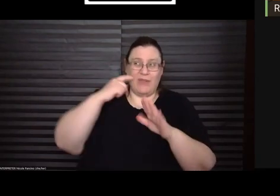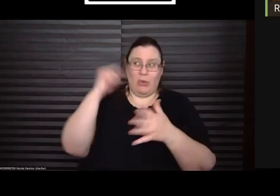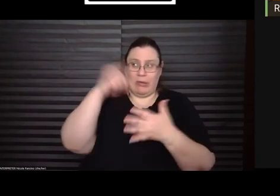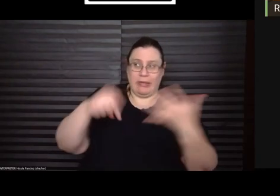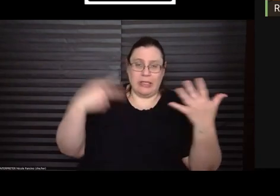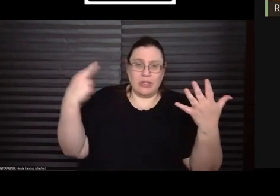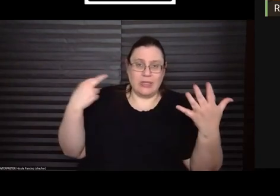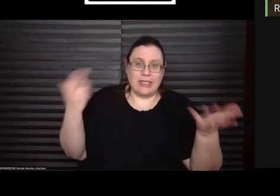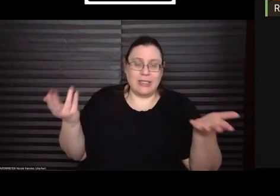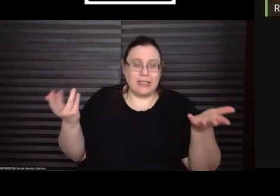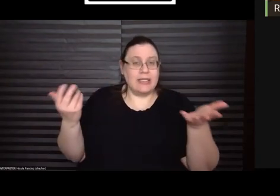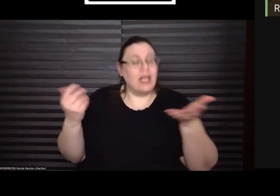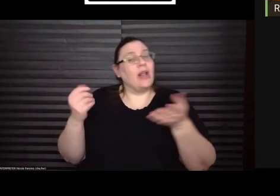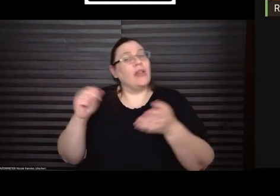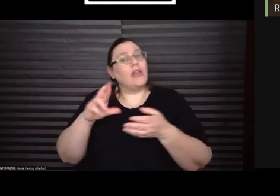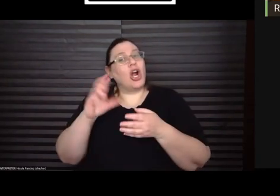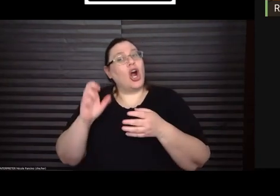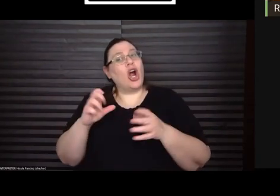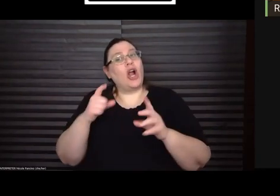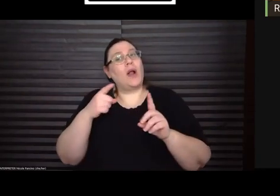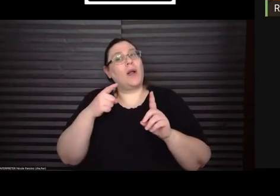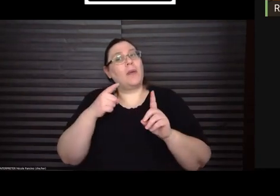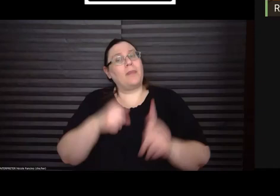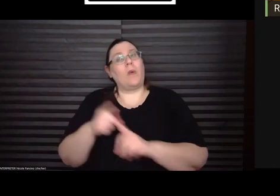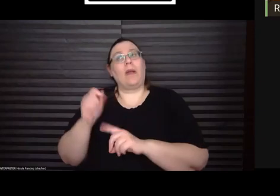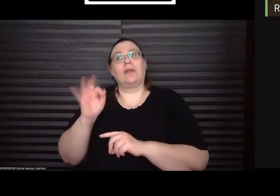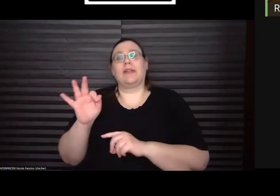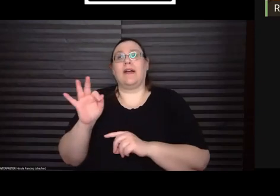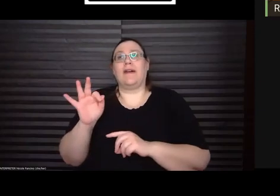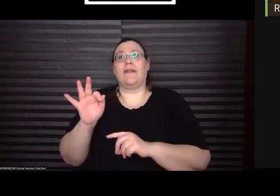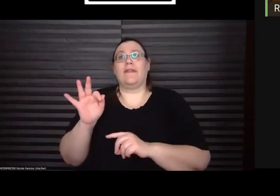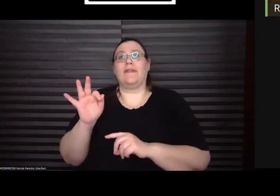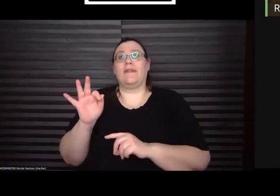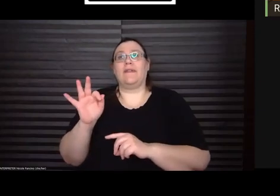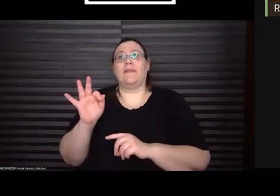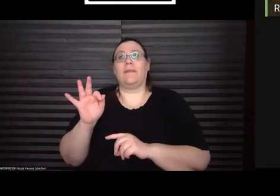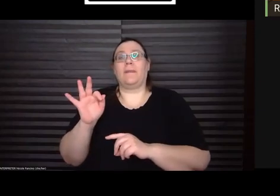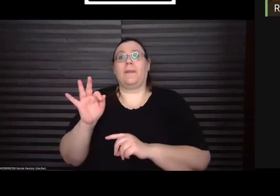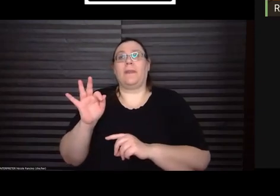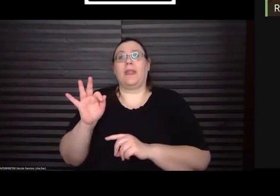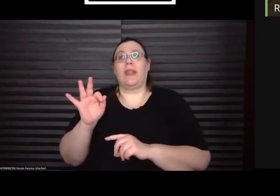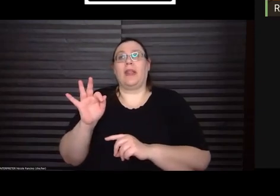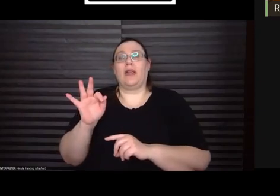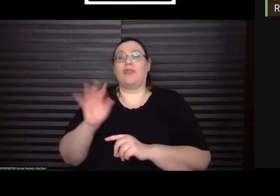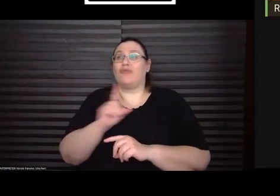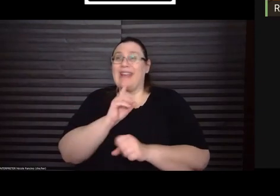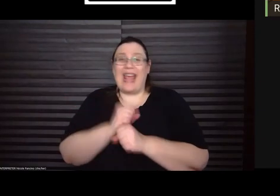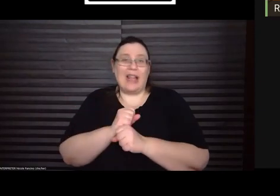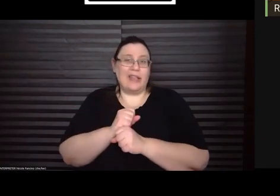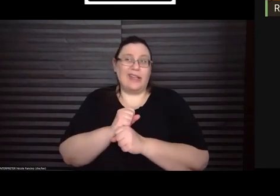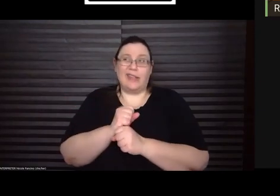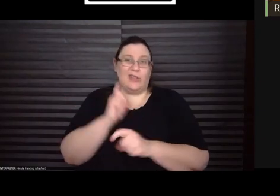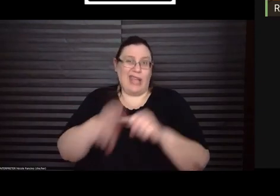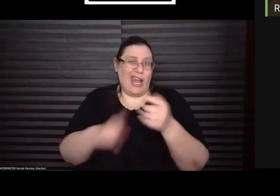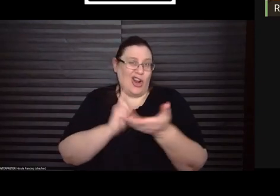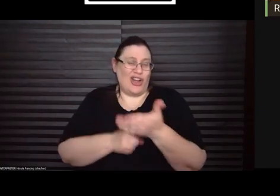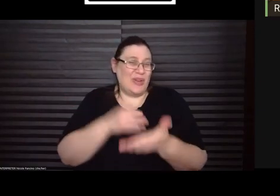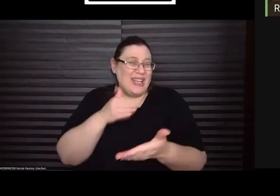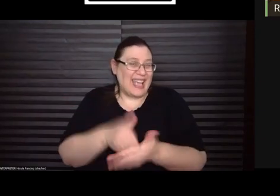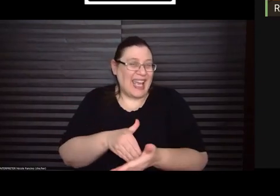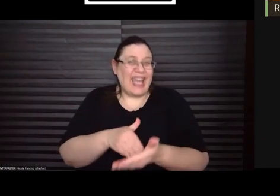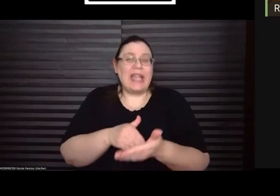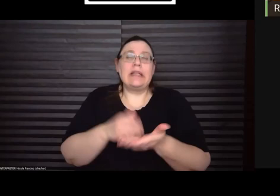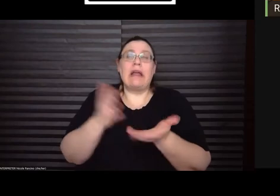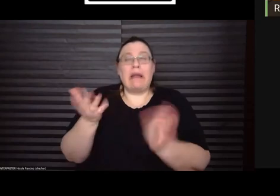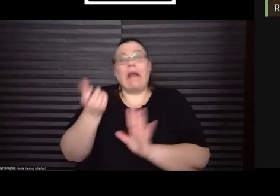whatever. Like there are these like points of kind of inarguable reality that you're kind